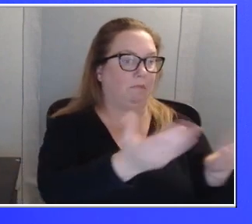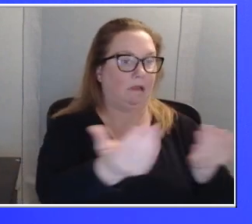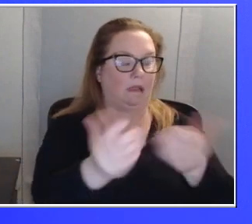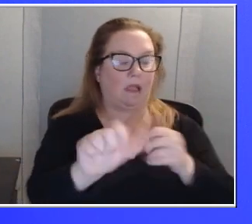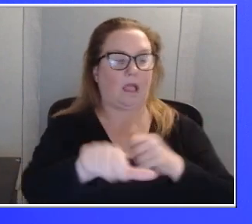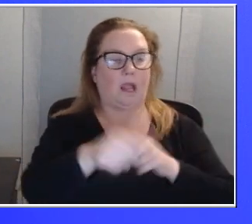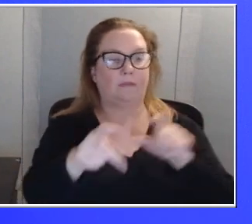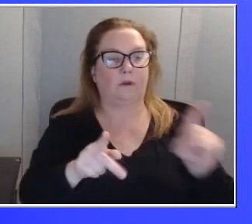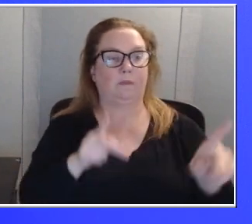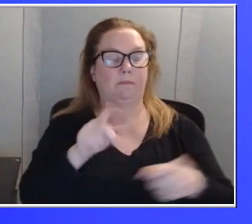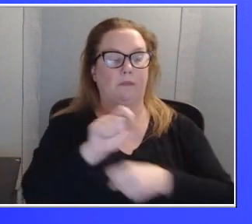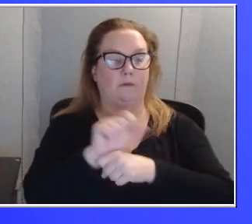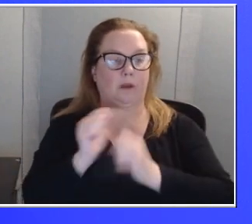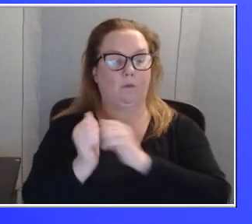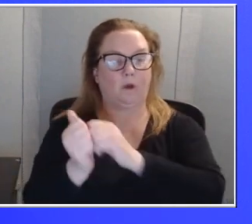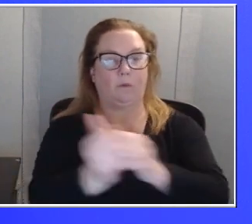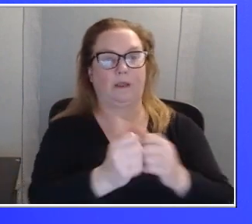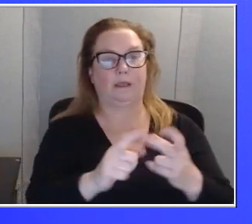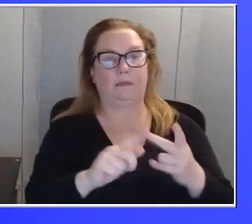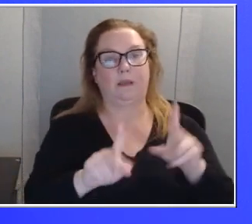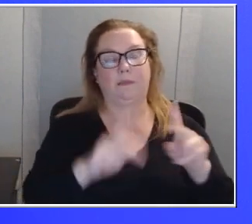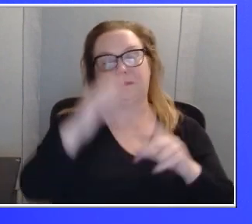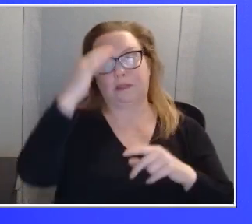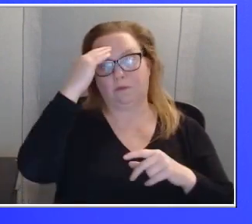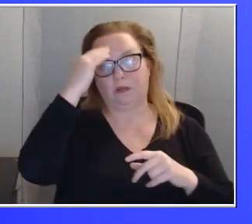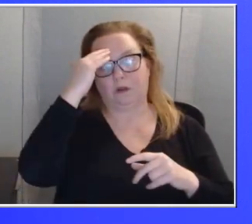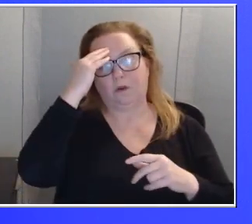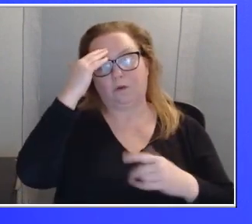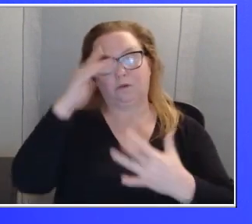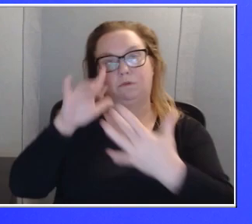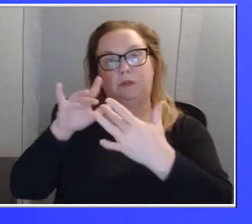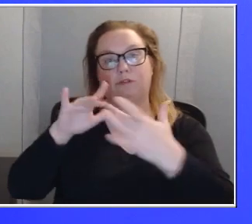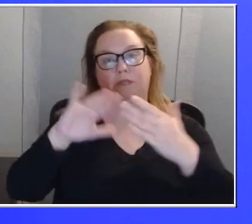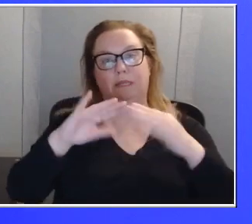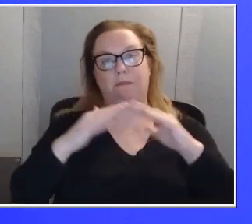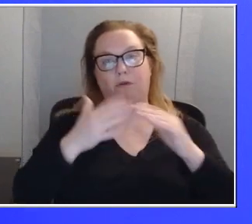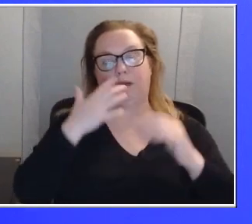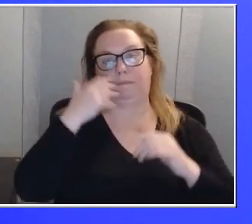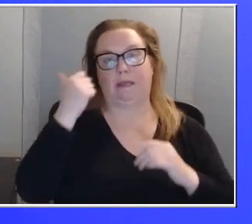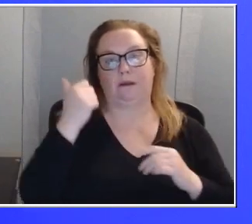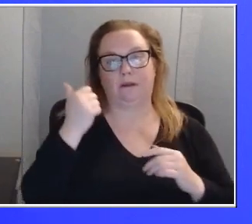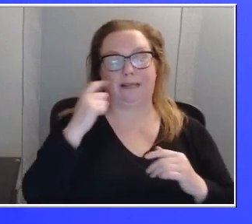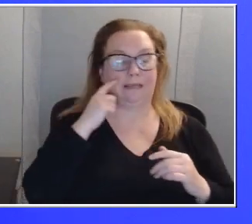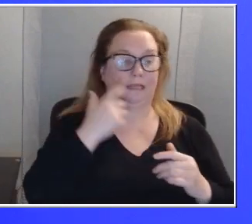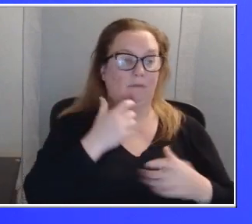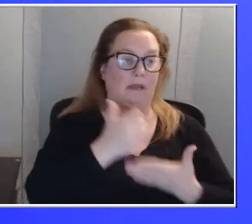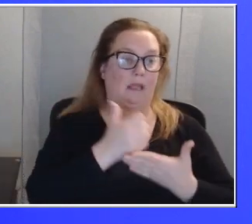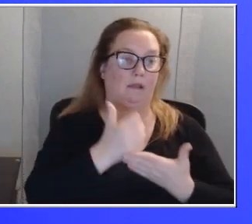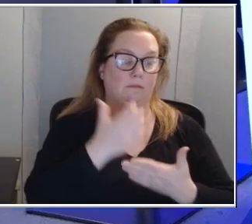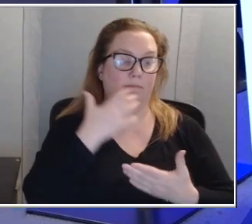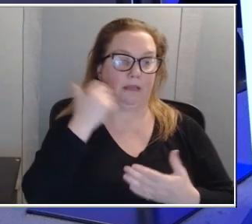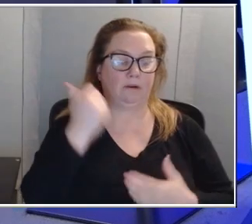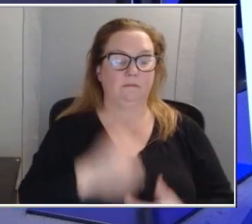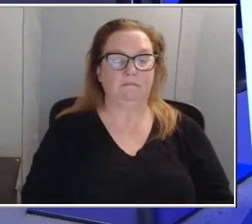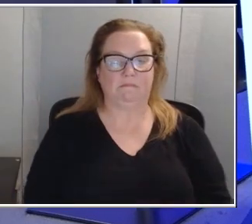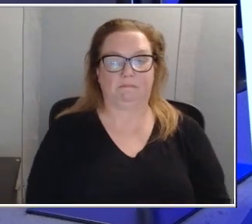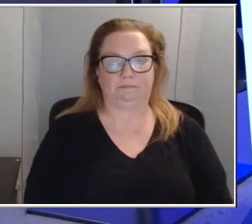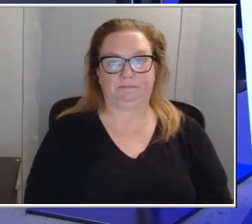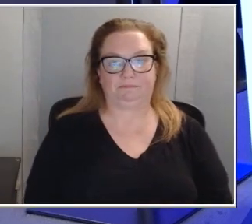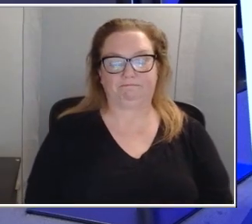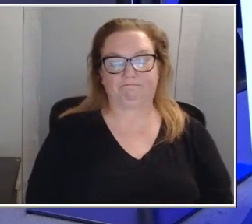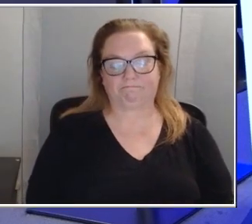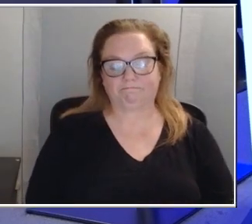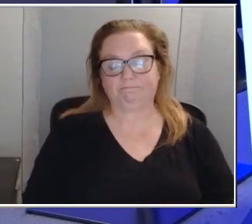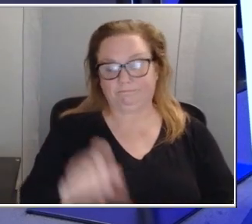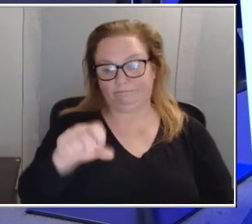who we work with, who we know, to reach the community better. And I think maybe that would have helped a little bit better to do early on. Yeah, there's a lot of